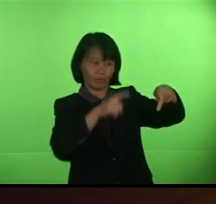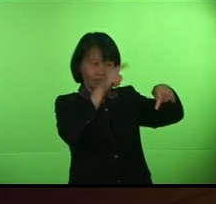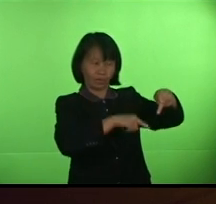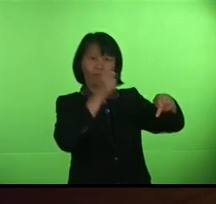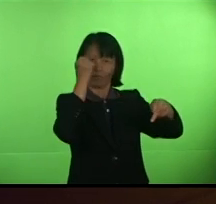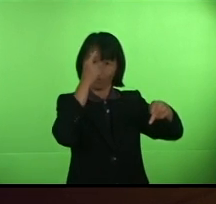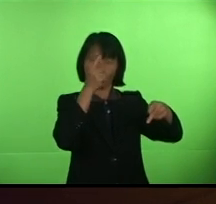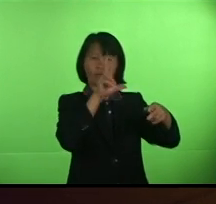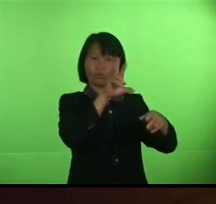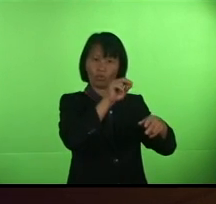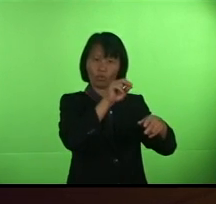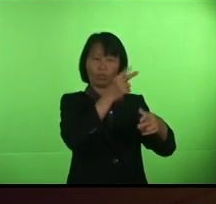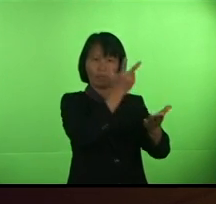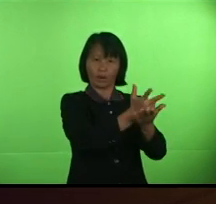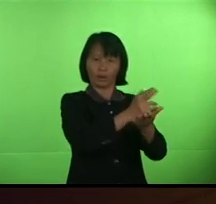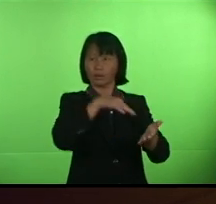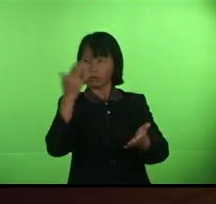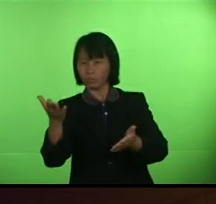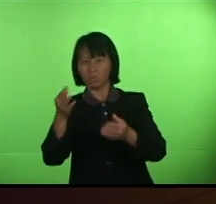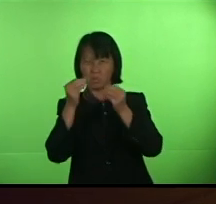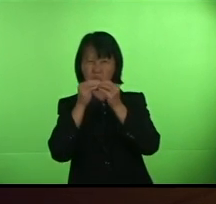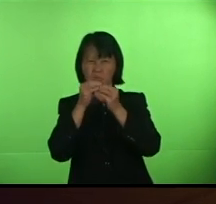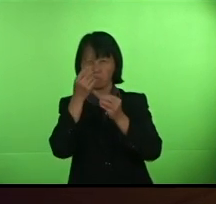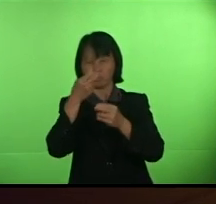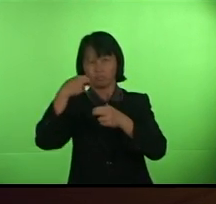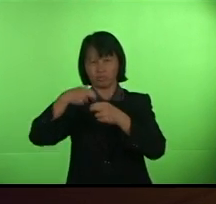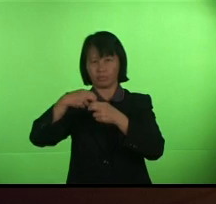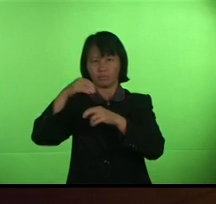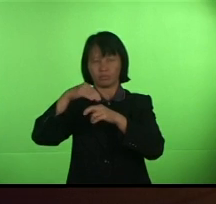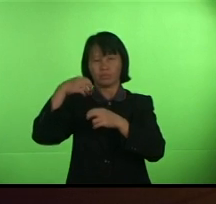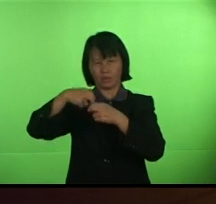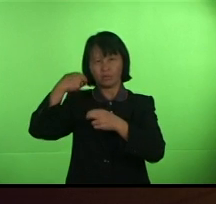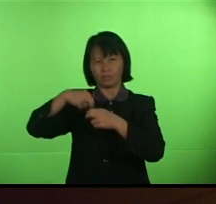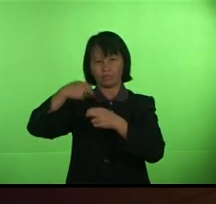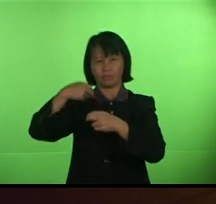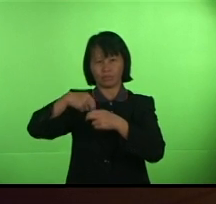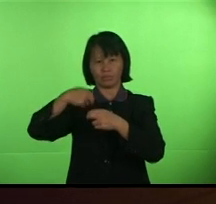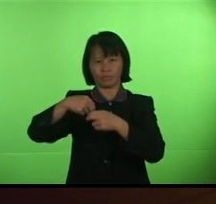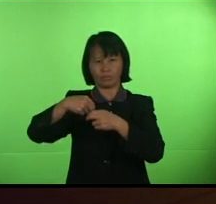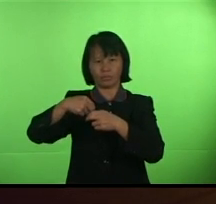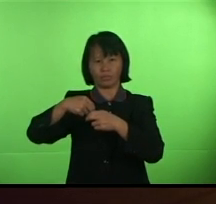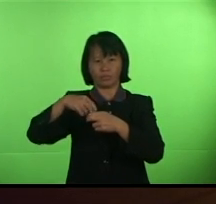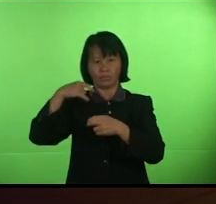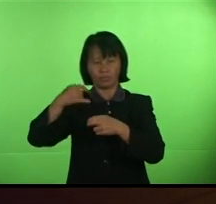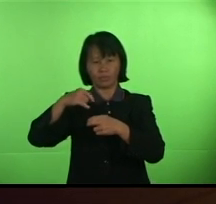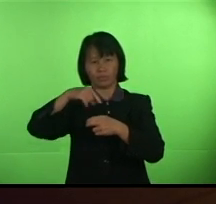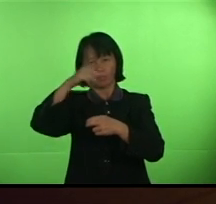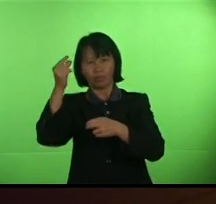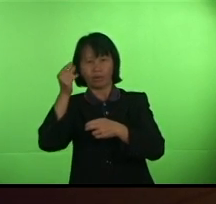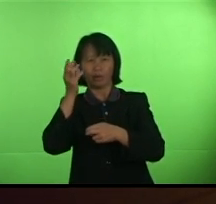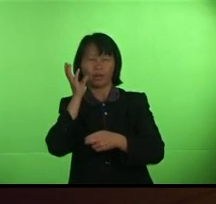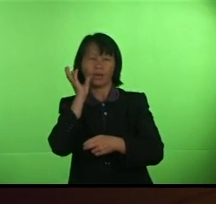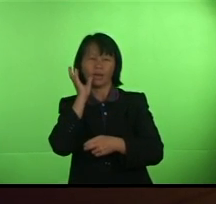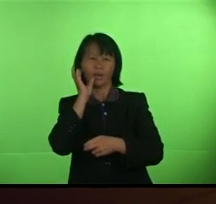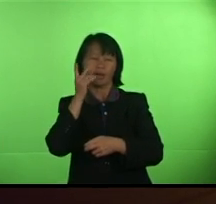mean? What is this? What symbol is this? You know, all I can tell is this is like paddy.